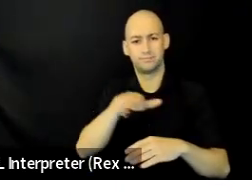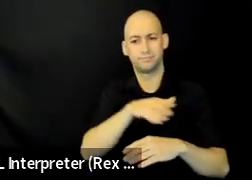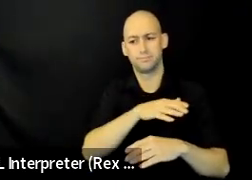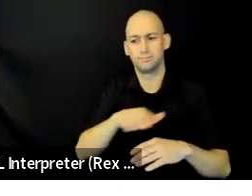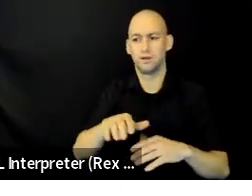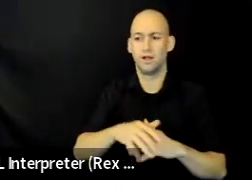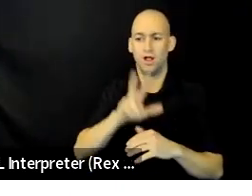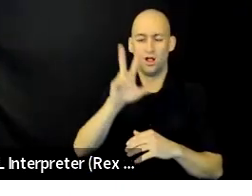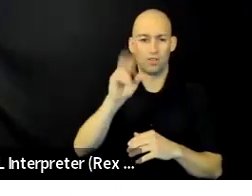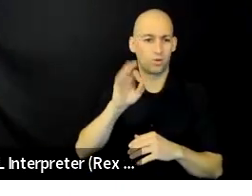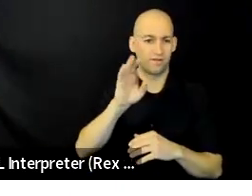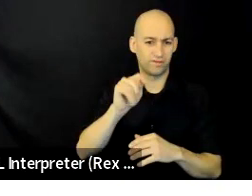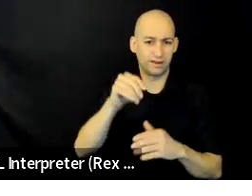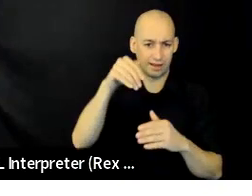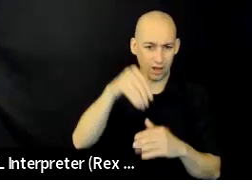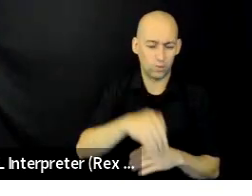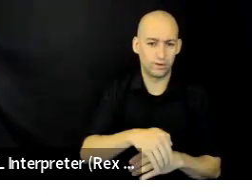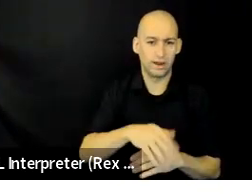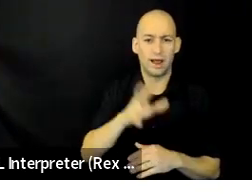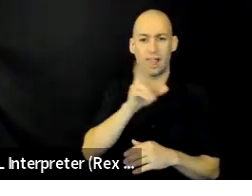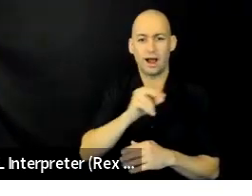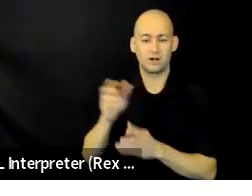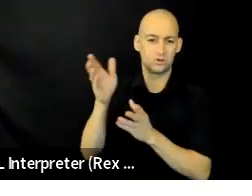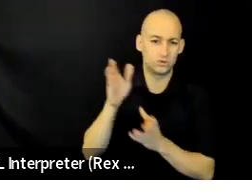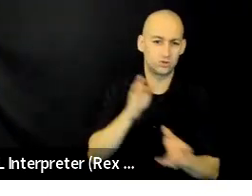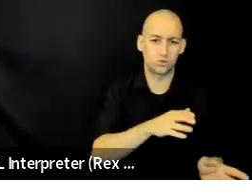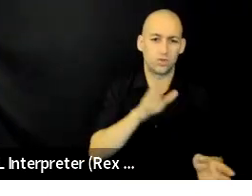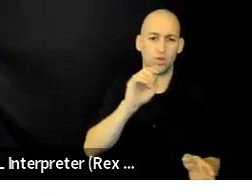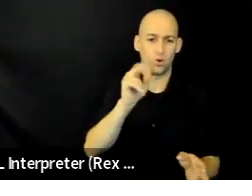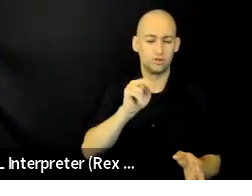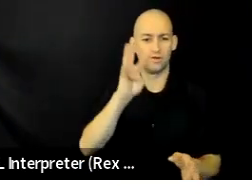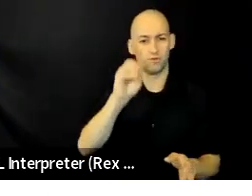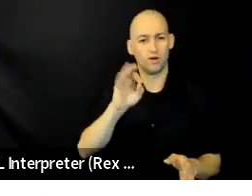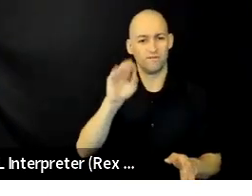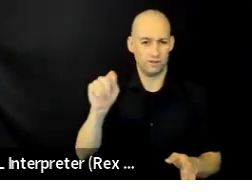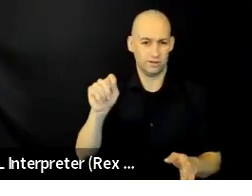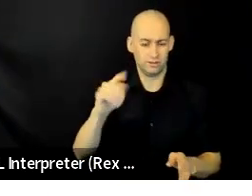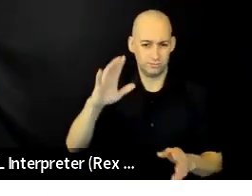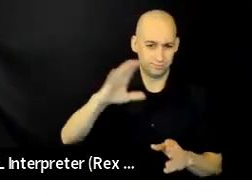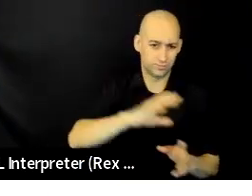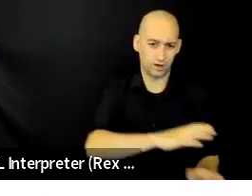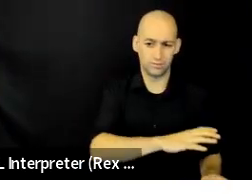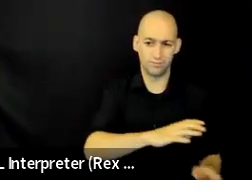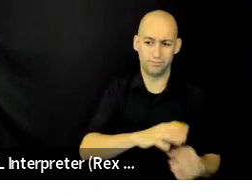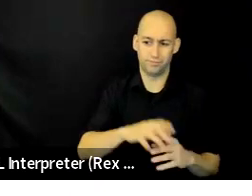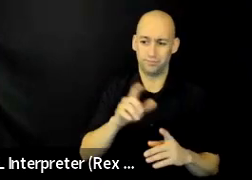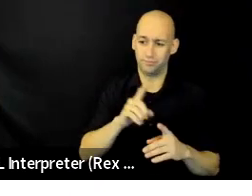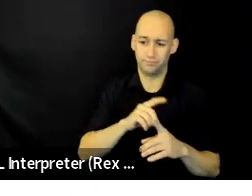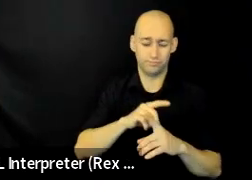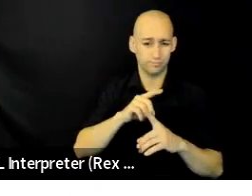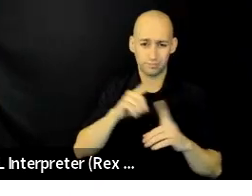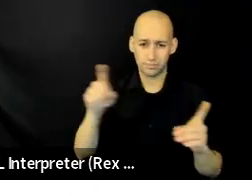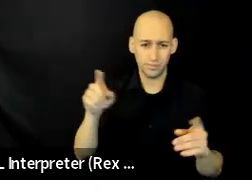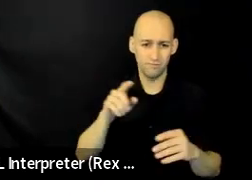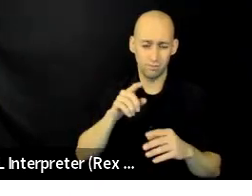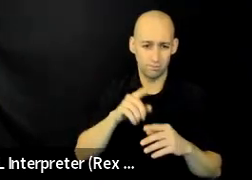30 feet, and it's gone laterally towards the ocean 40 feet. So you can see we've got a dynamic problem that we've been dealing with for a